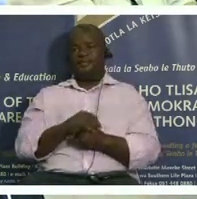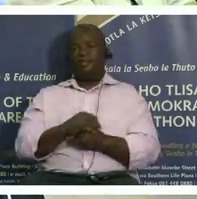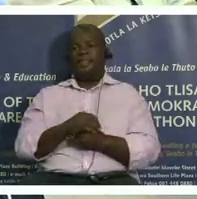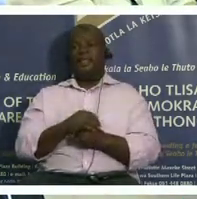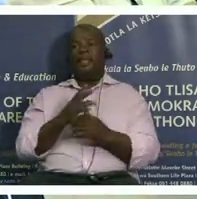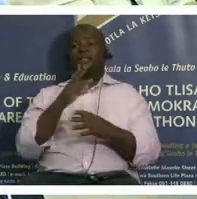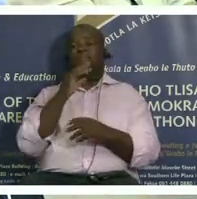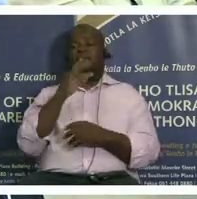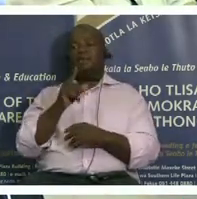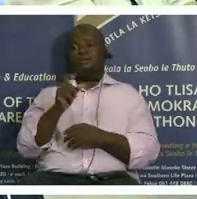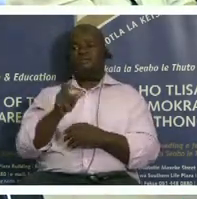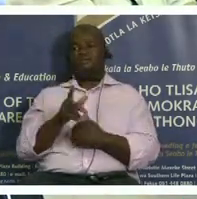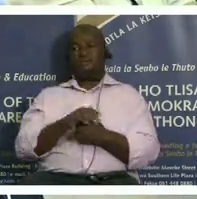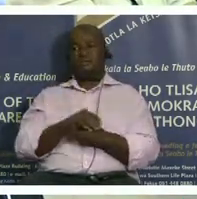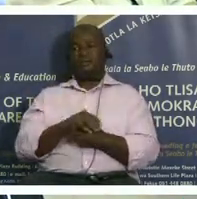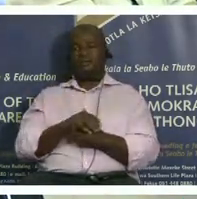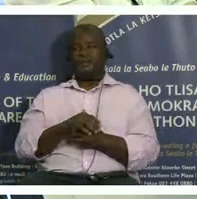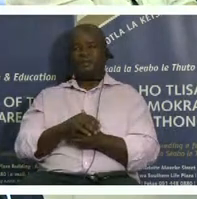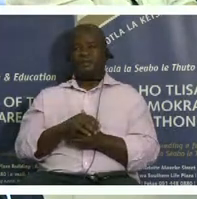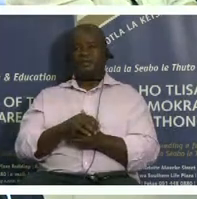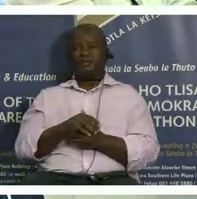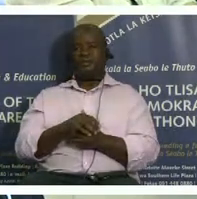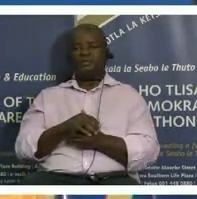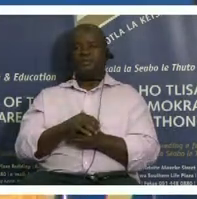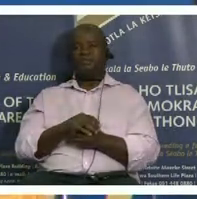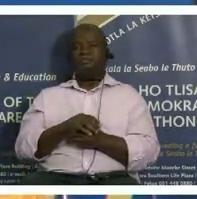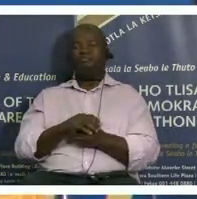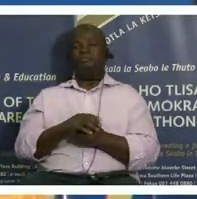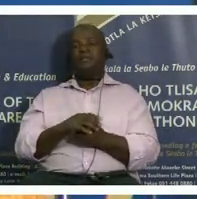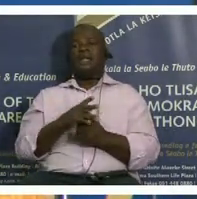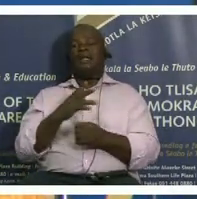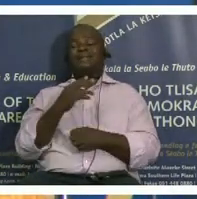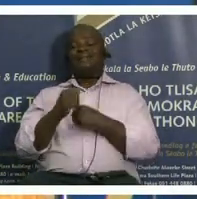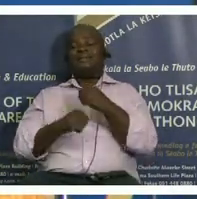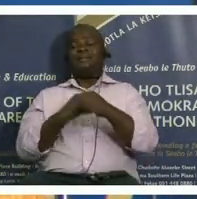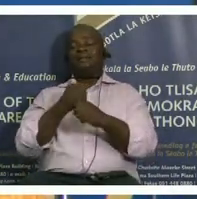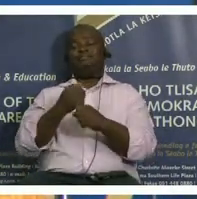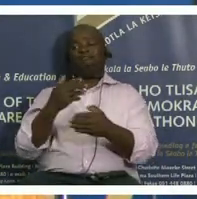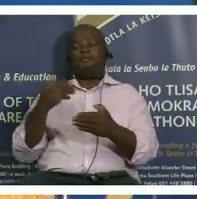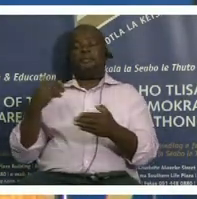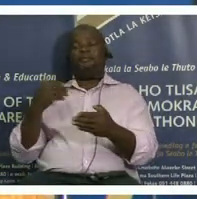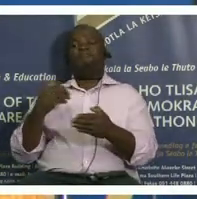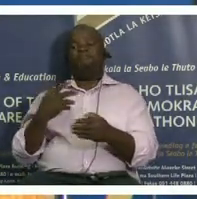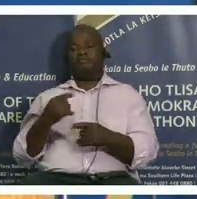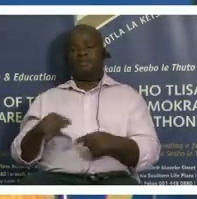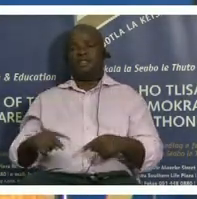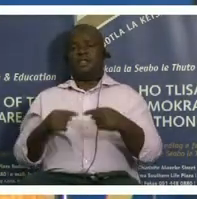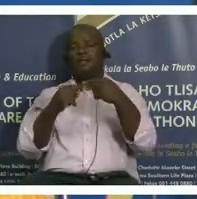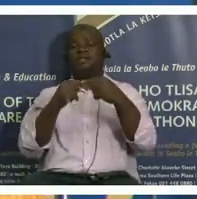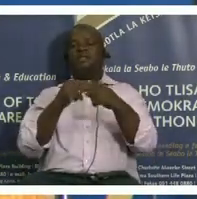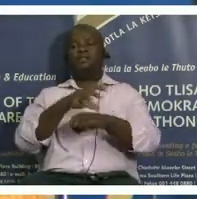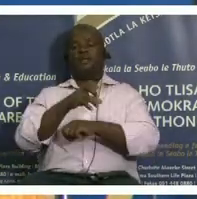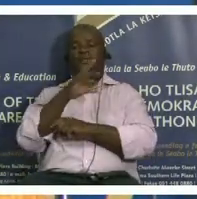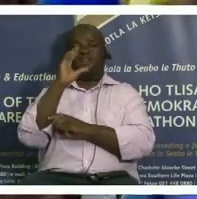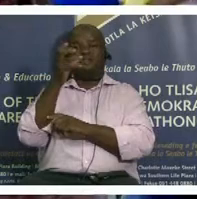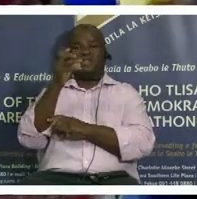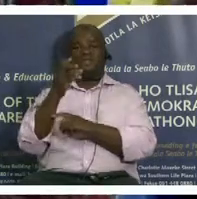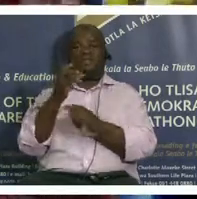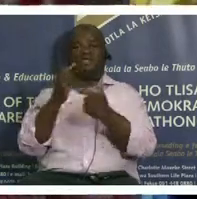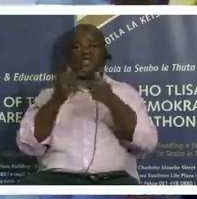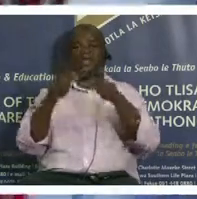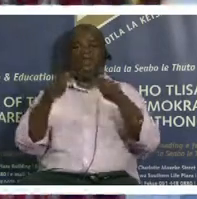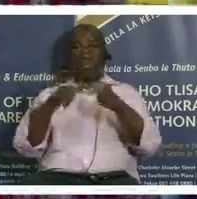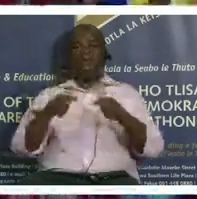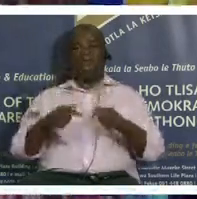Honorable Speaker, the past few years have challenged the Free State on multiple levels. We